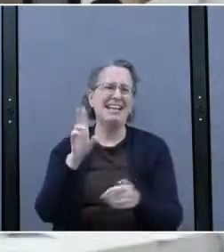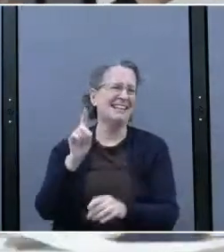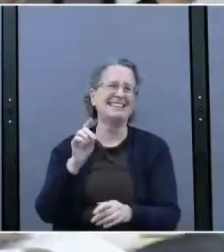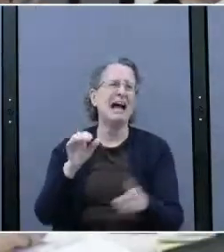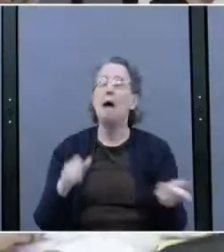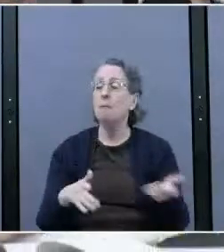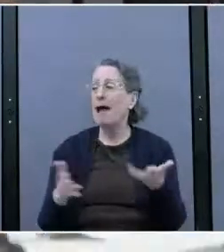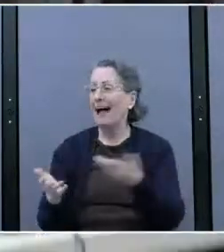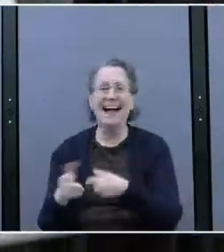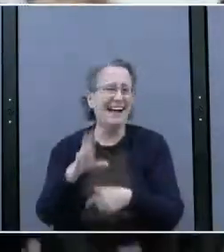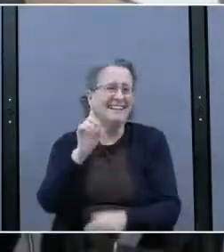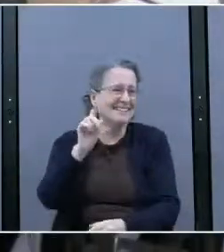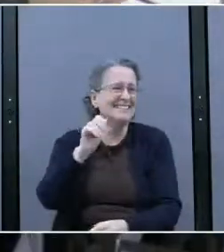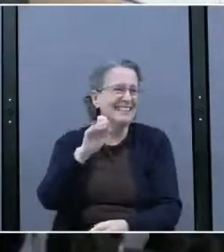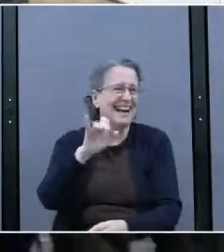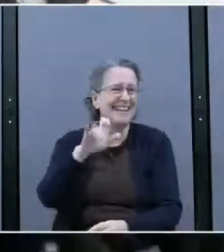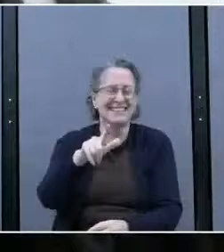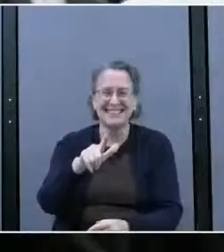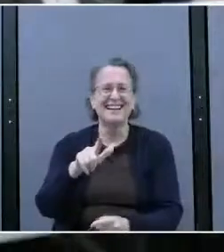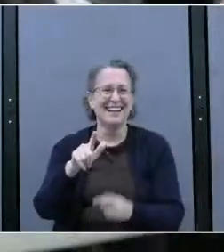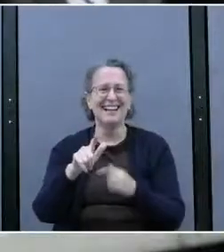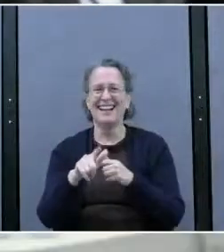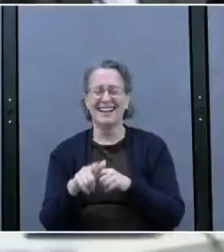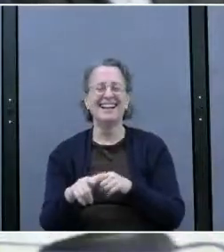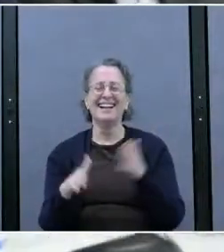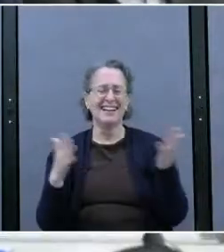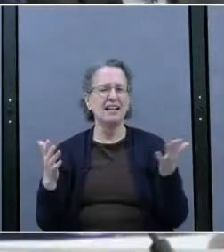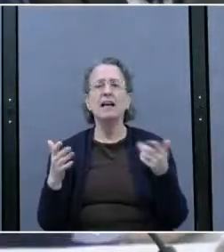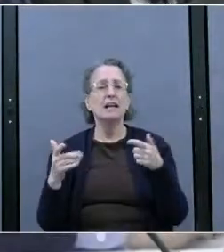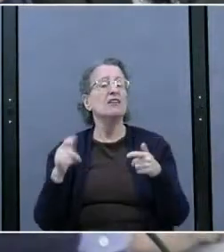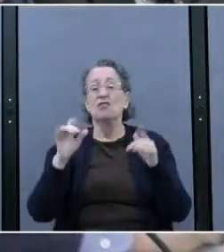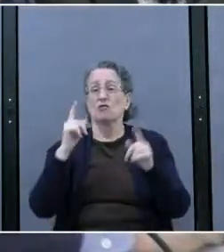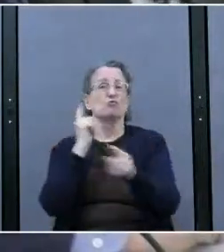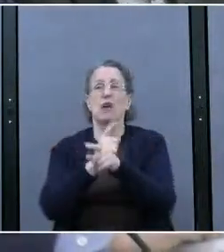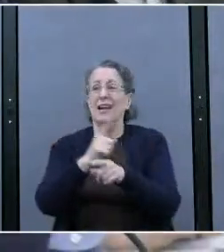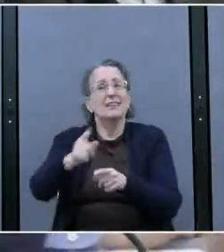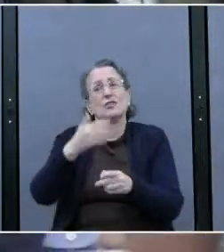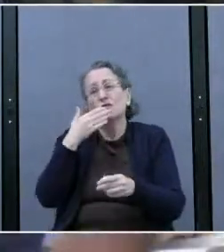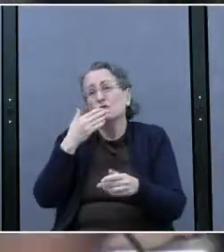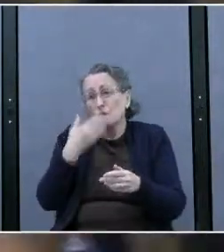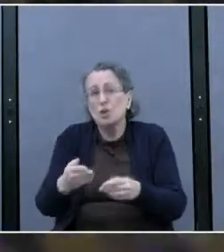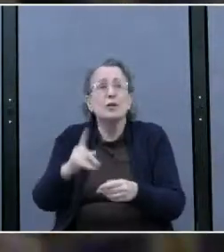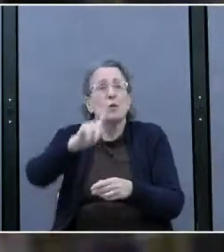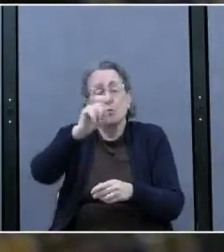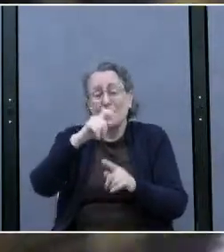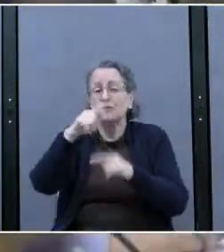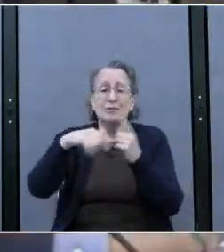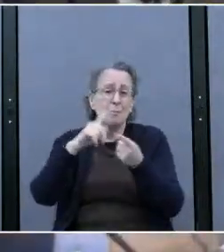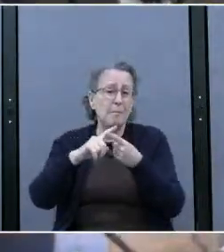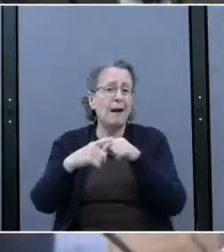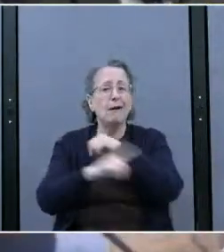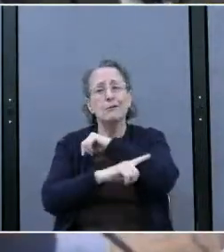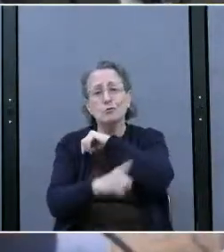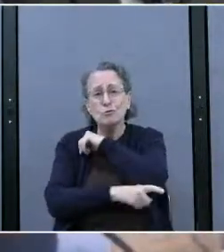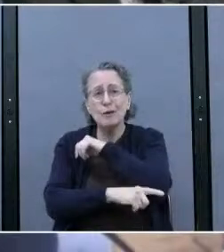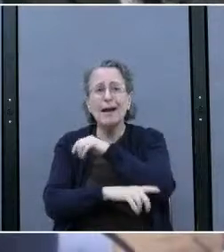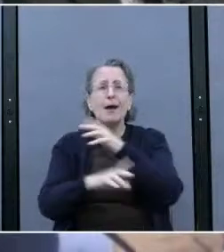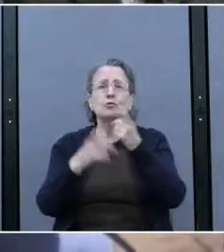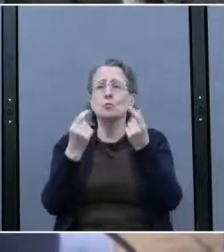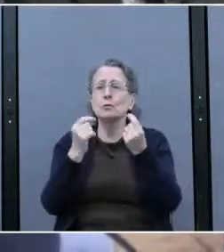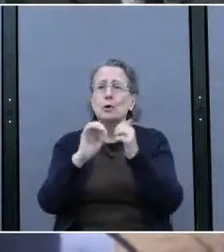this article. I think it's really a question about what are we doing around solid waste in terms of efficiency, in terms